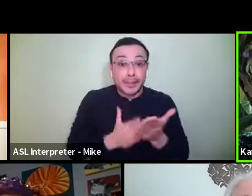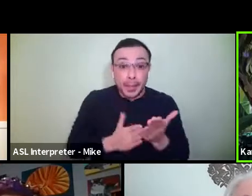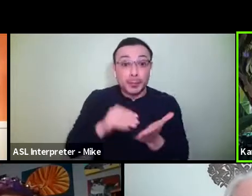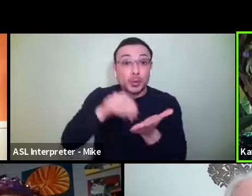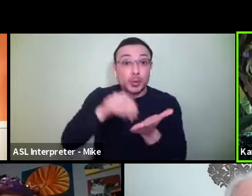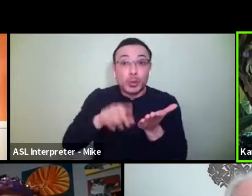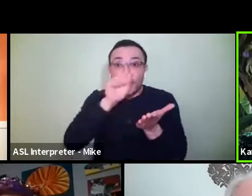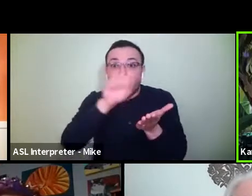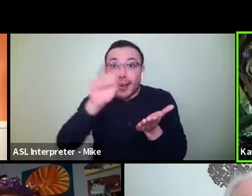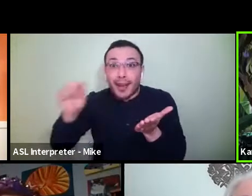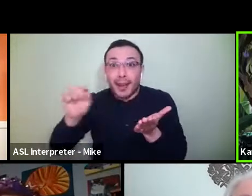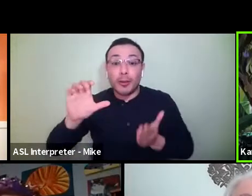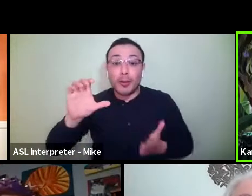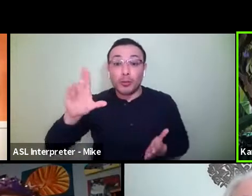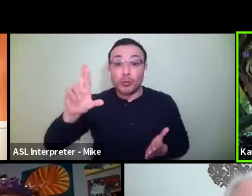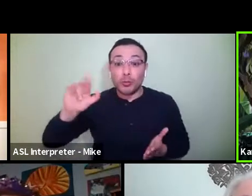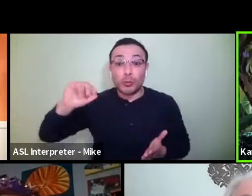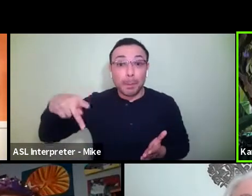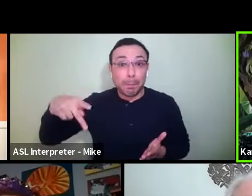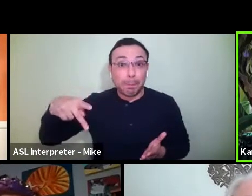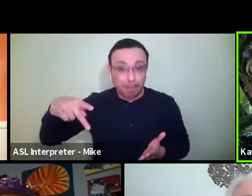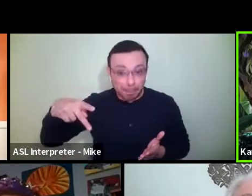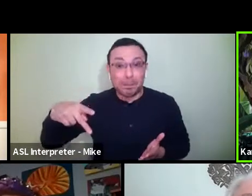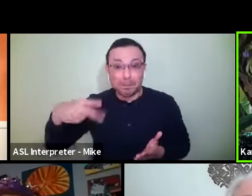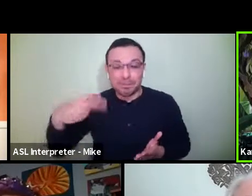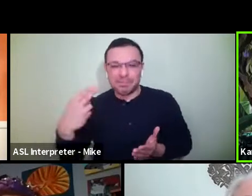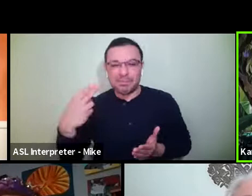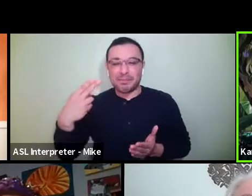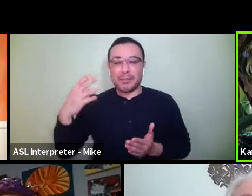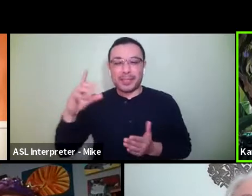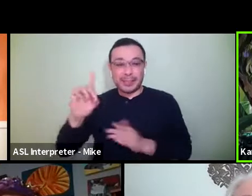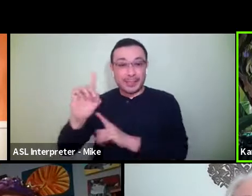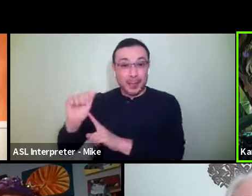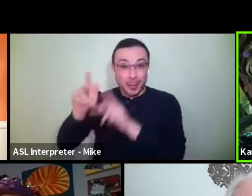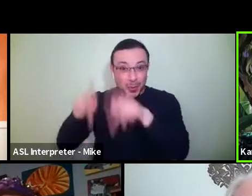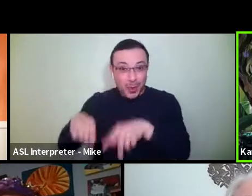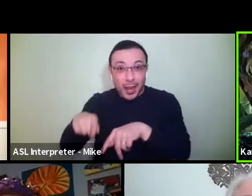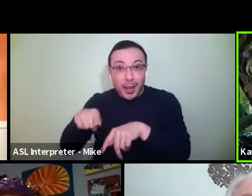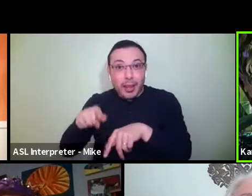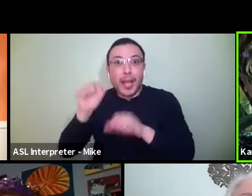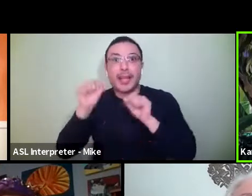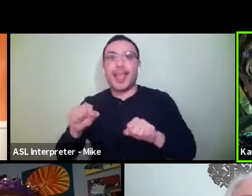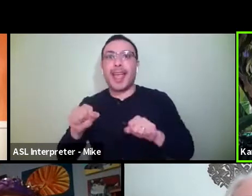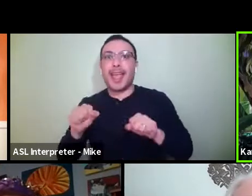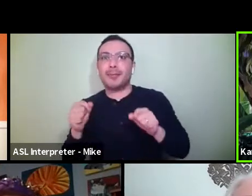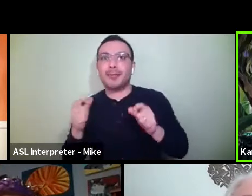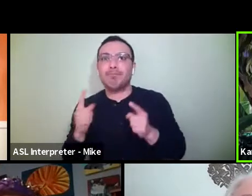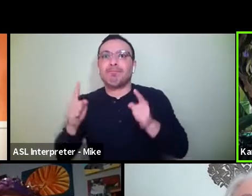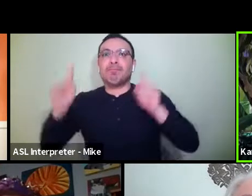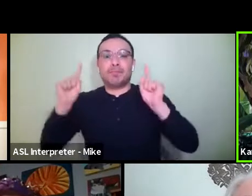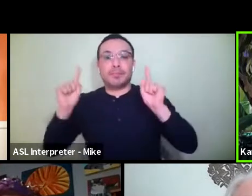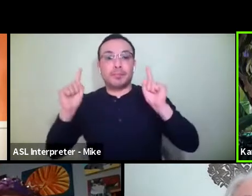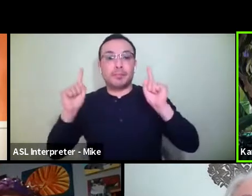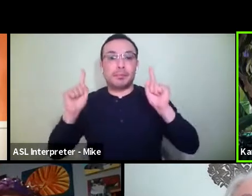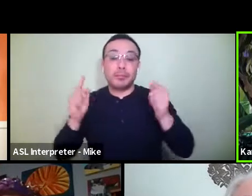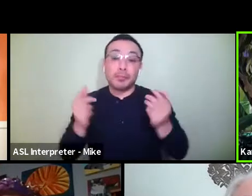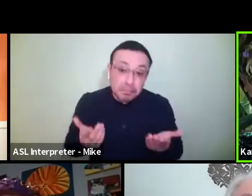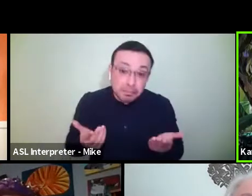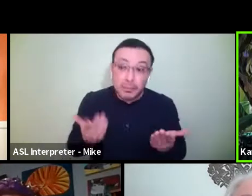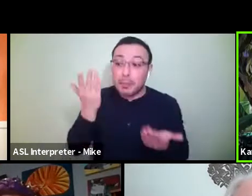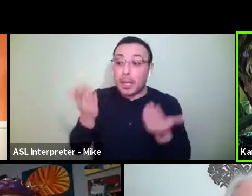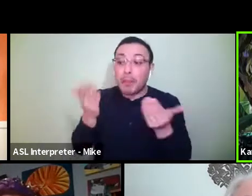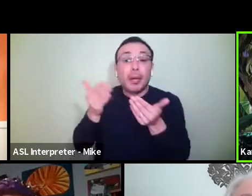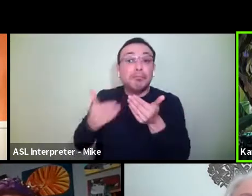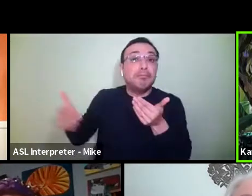as we start to occupy more positions, maybe we'll start to have drugs that aren't toxic and